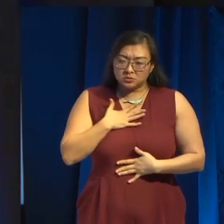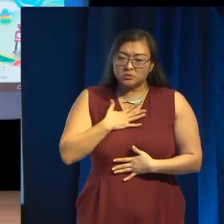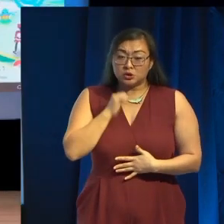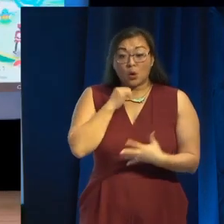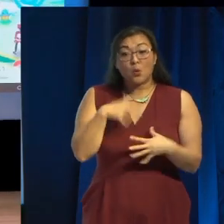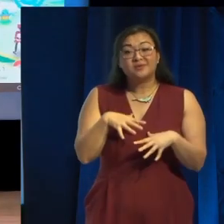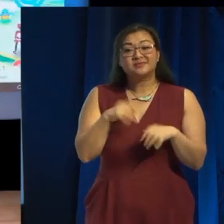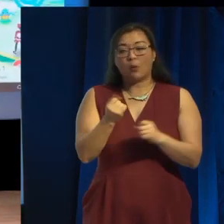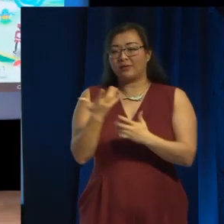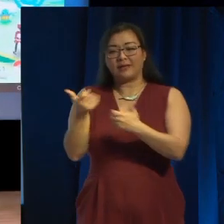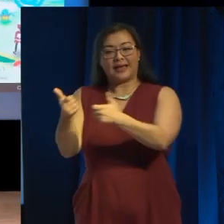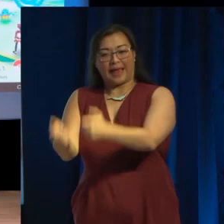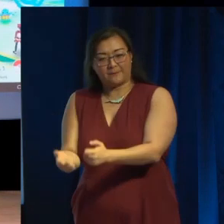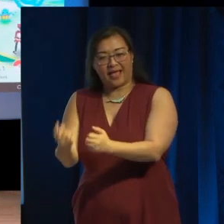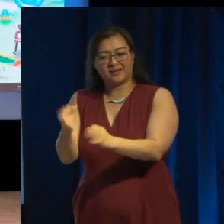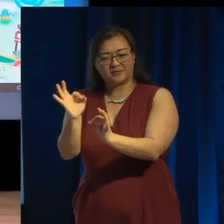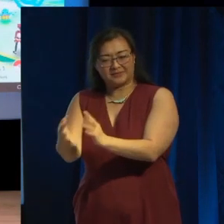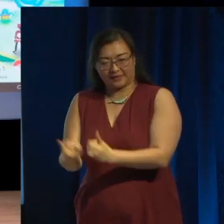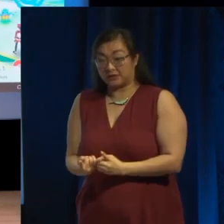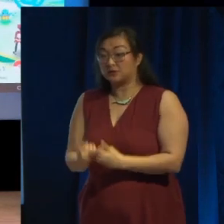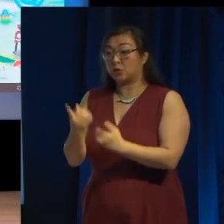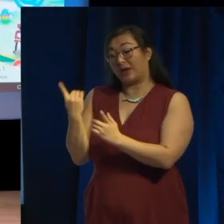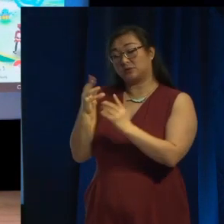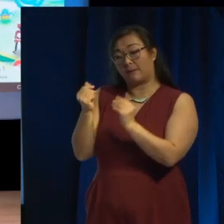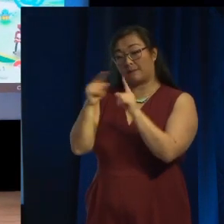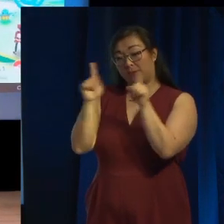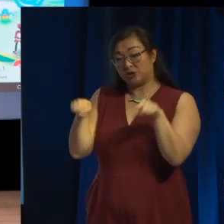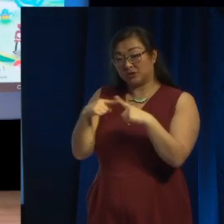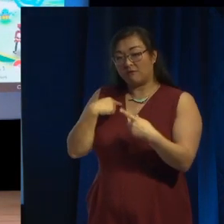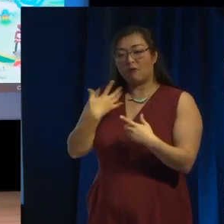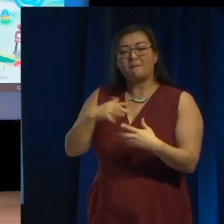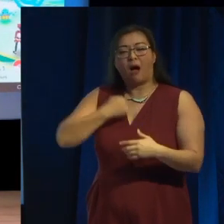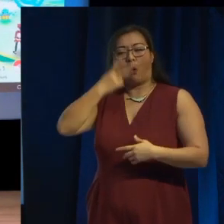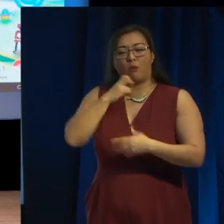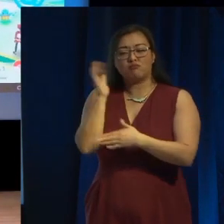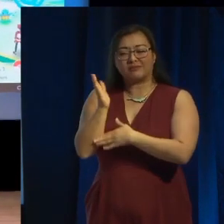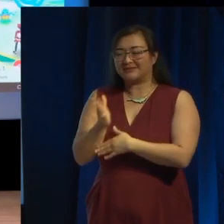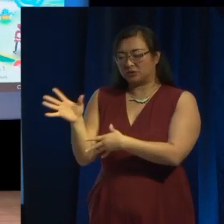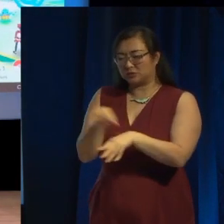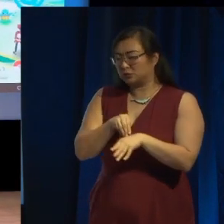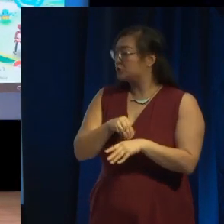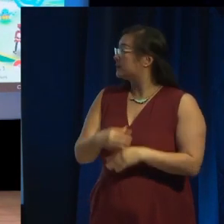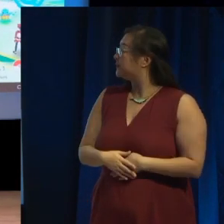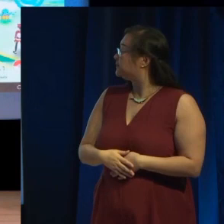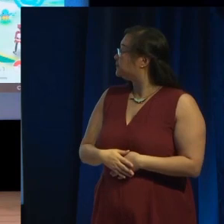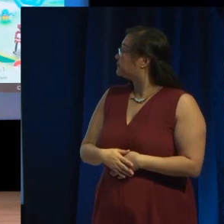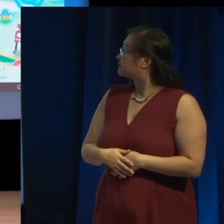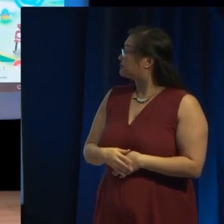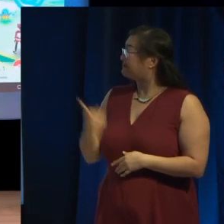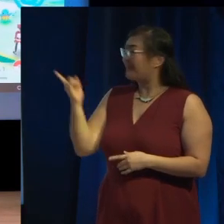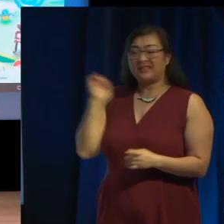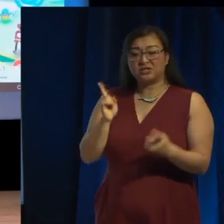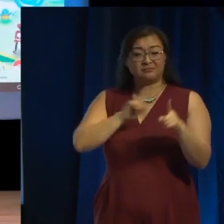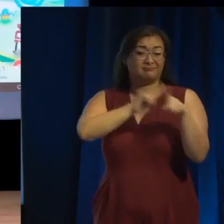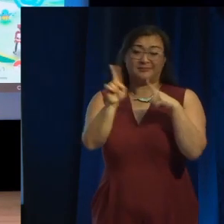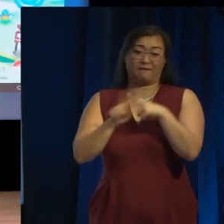stuff. So here are some images I made for my old presentation, just an assembly of all kinds of games to remind people that